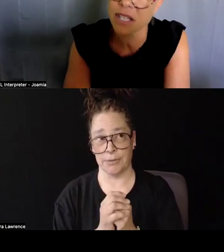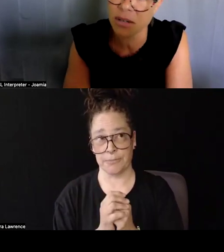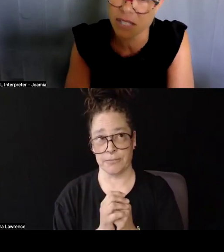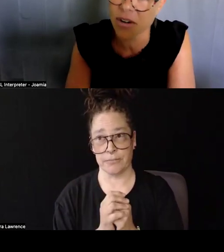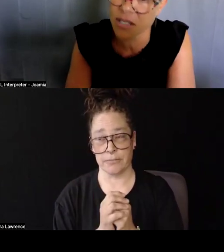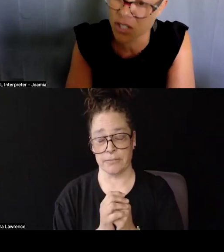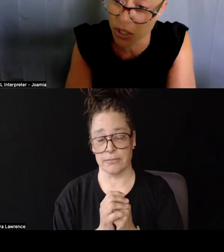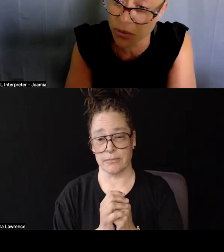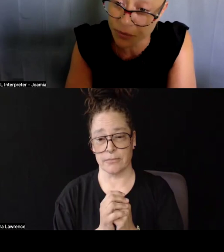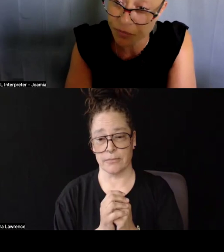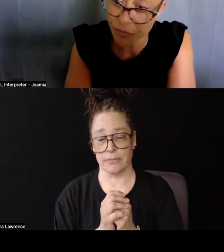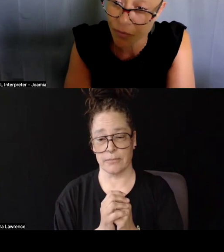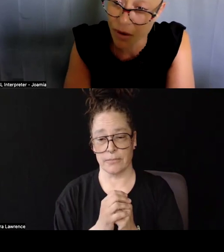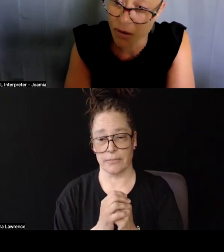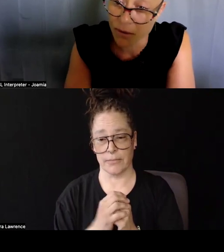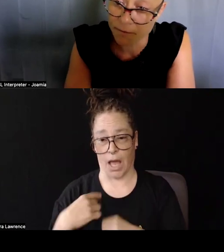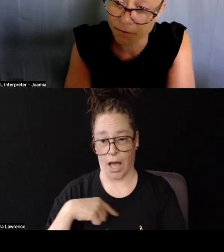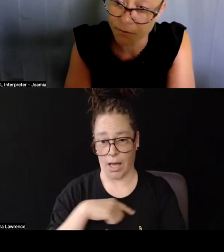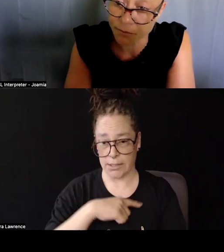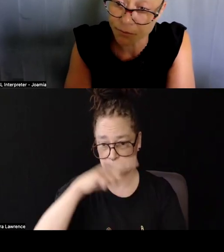be a serious issue.